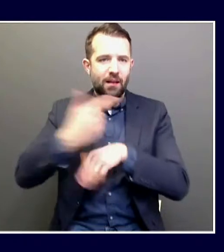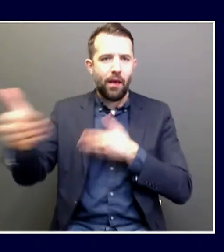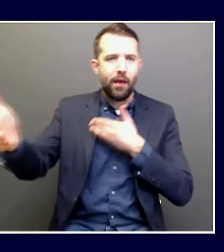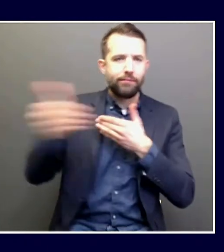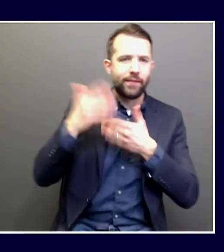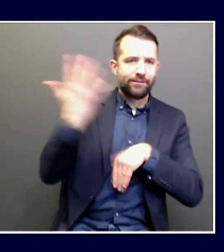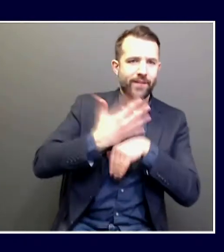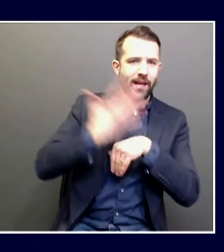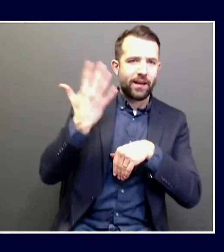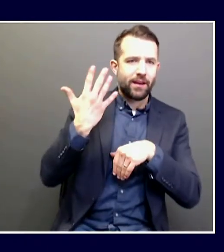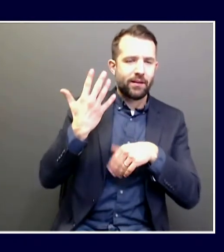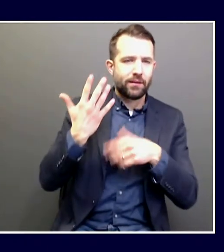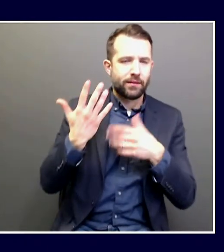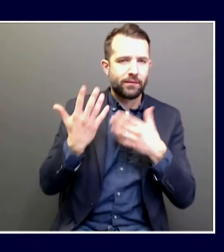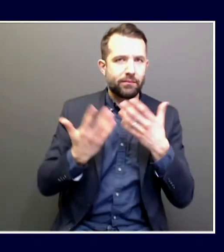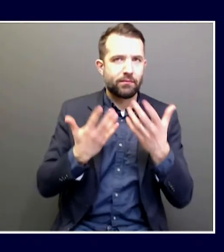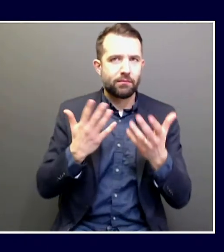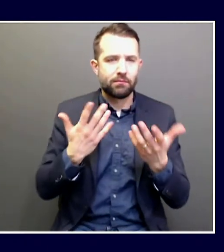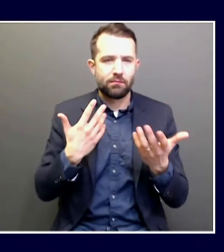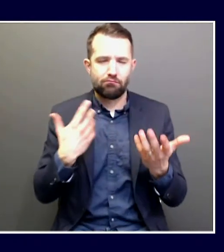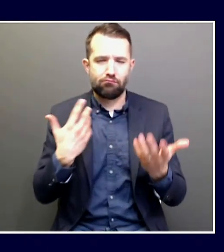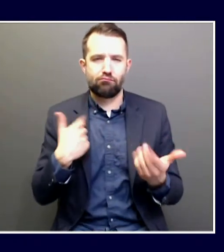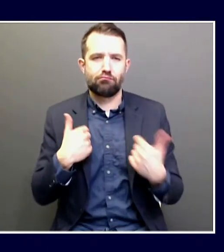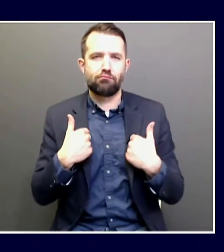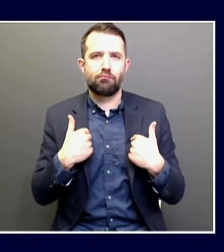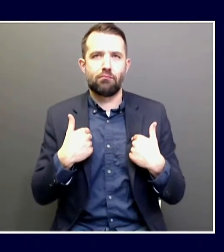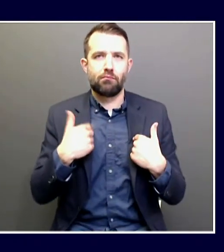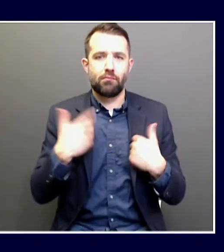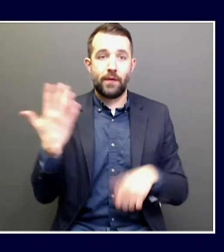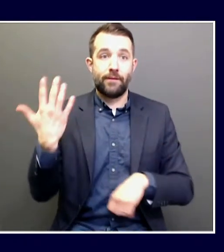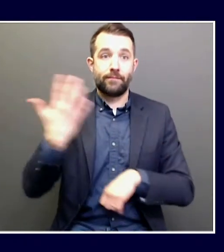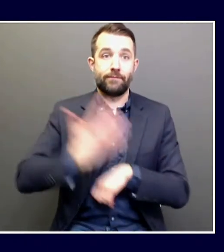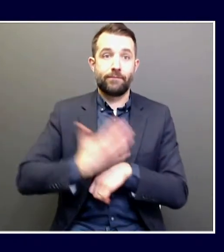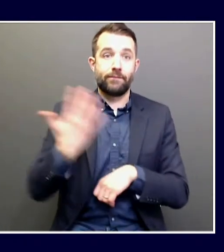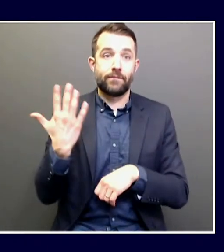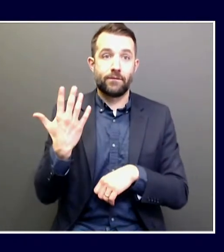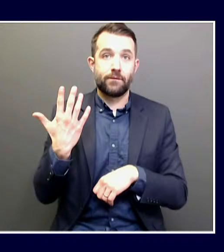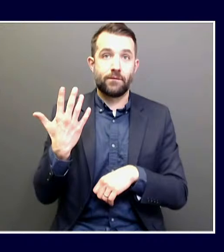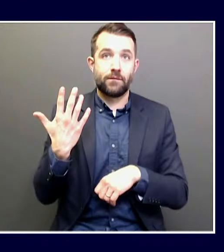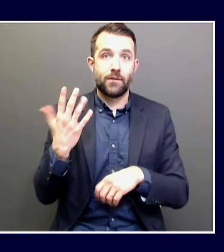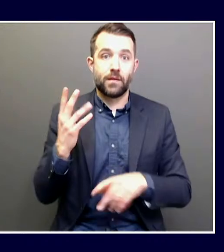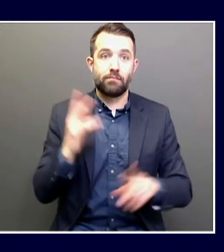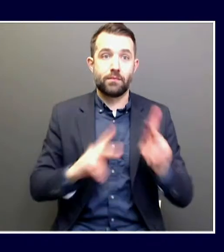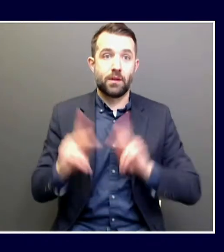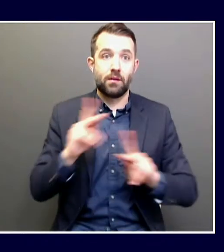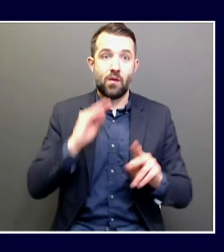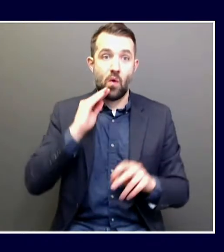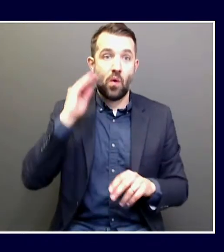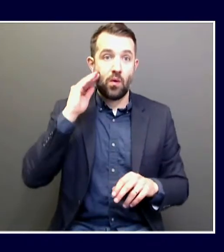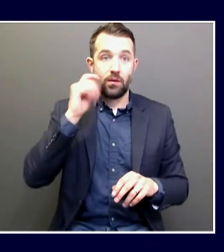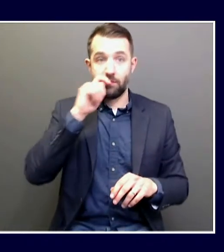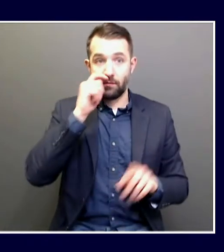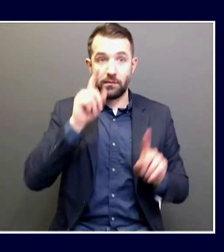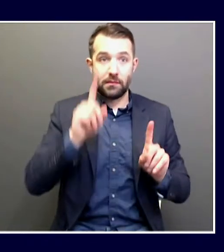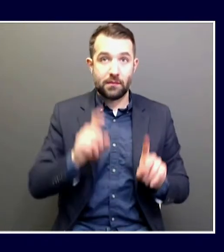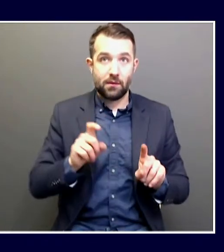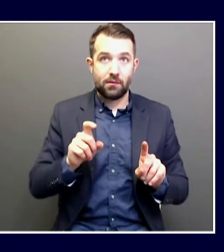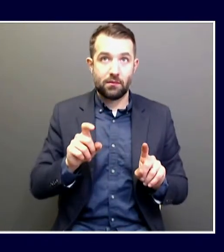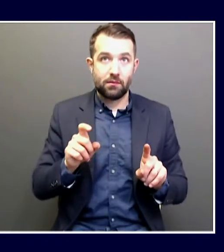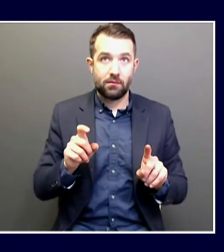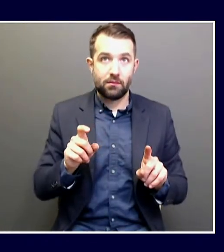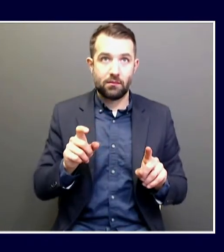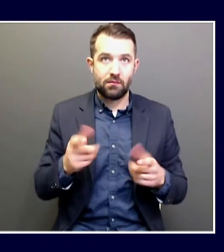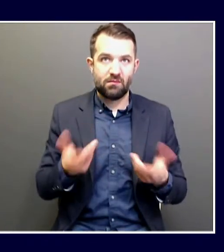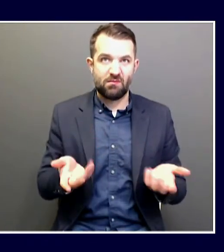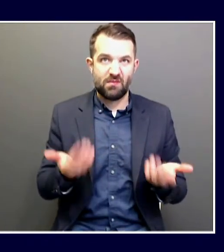After 5 days, lots of people, if they have access to a home test, will test themselves and they'll find out, hey, this still says